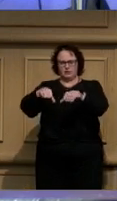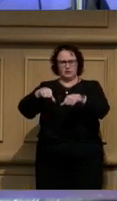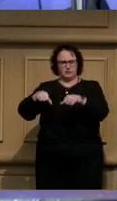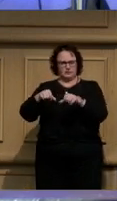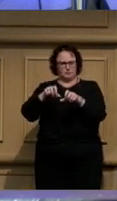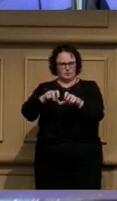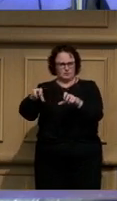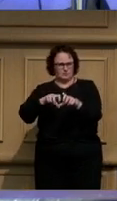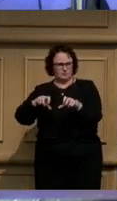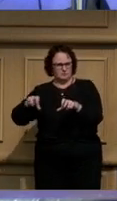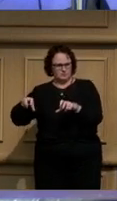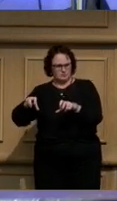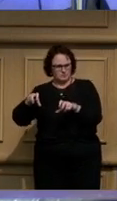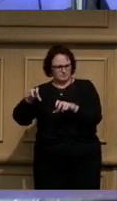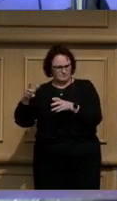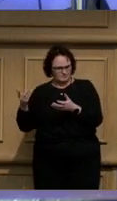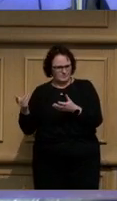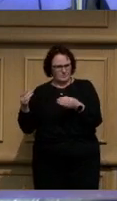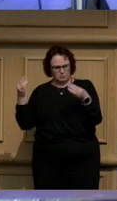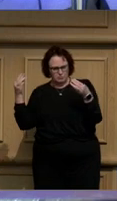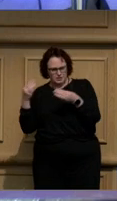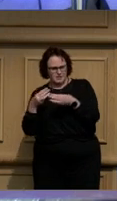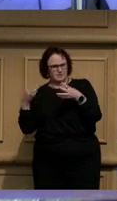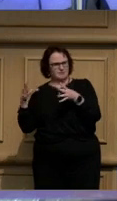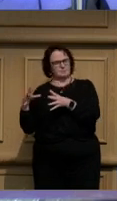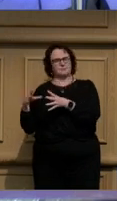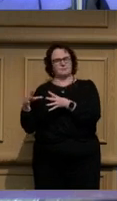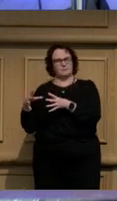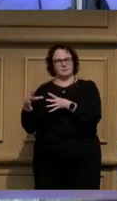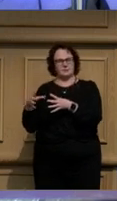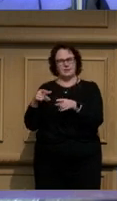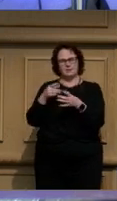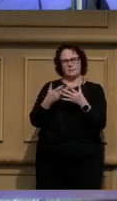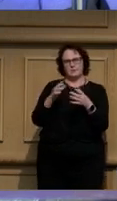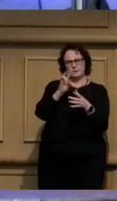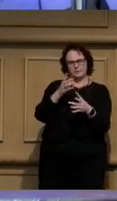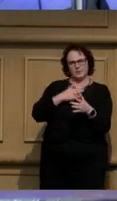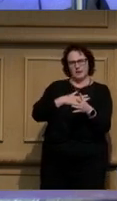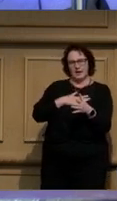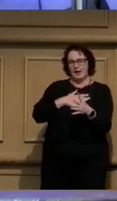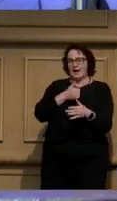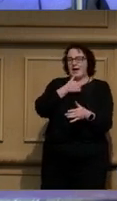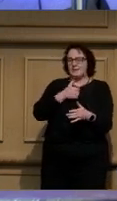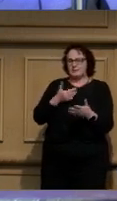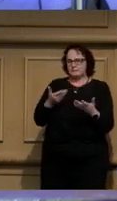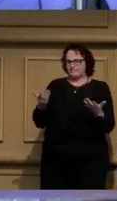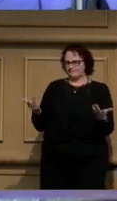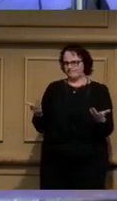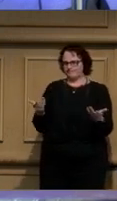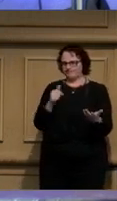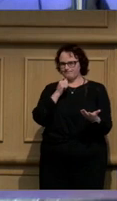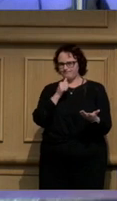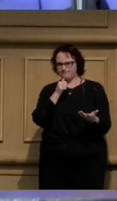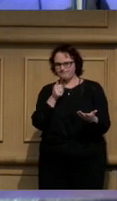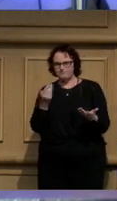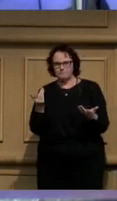artist within that is the big question. It's a big question for me, and I only have the question. I have no answers for that. Mm-hmm. I think